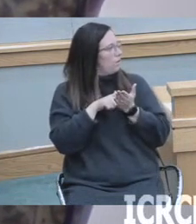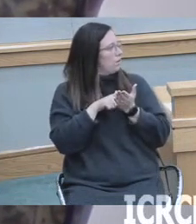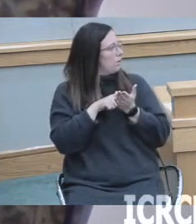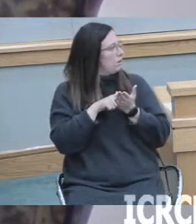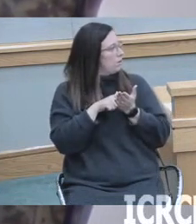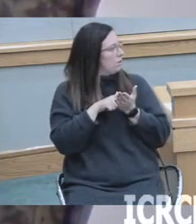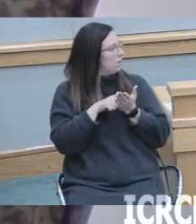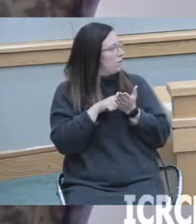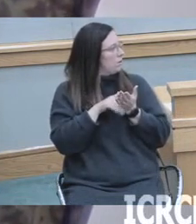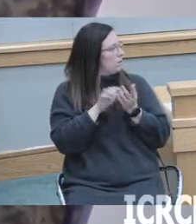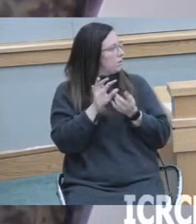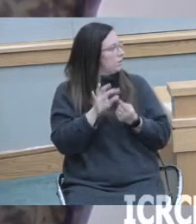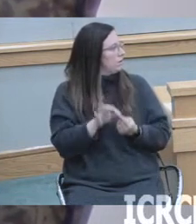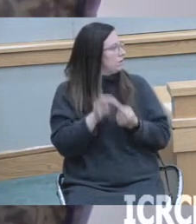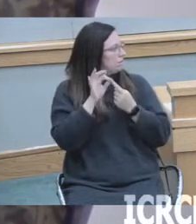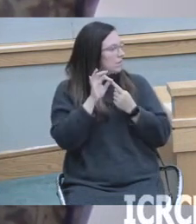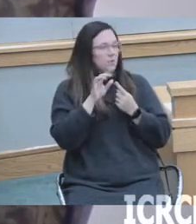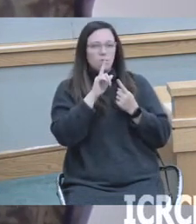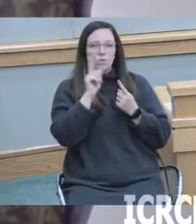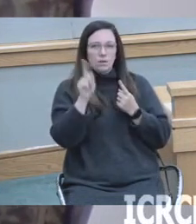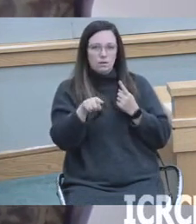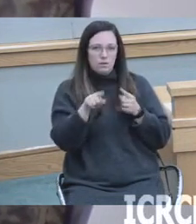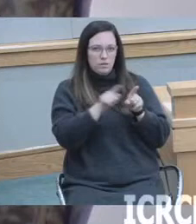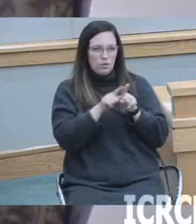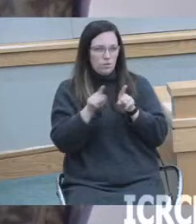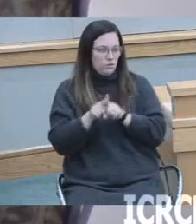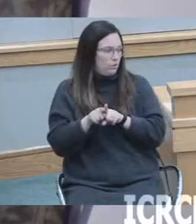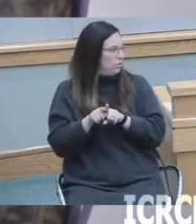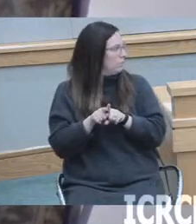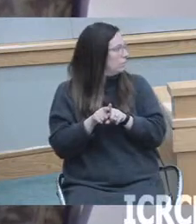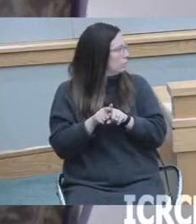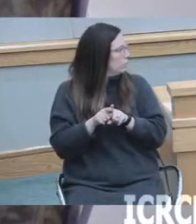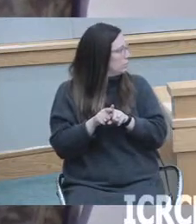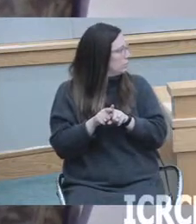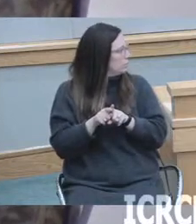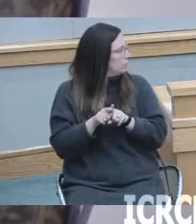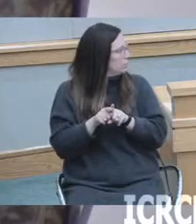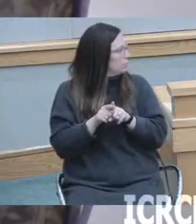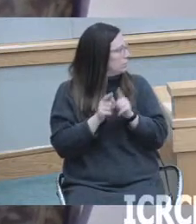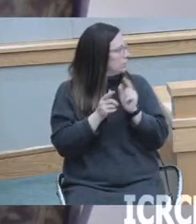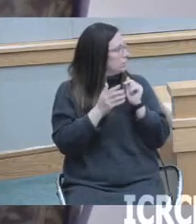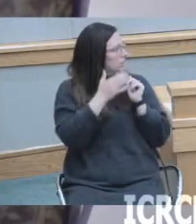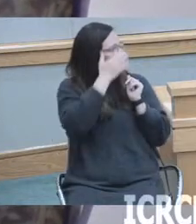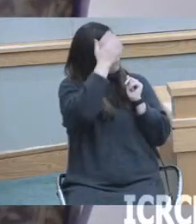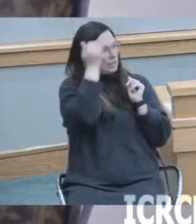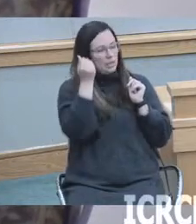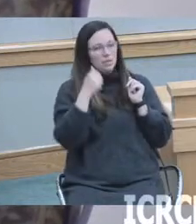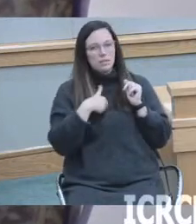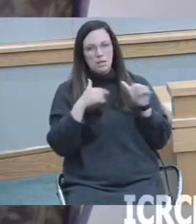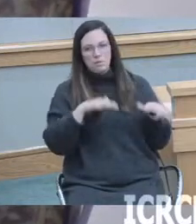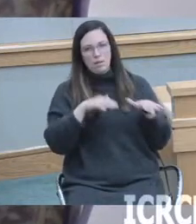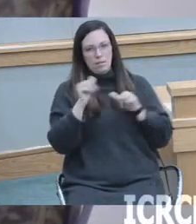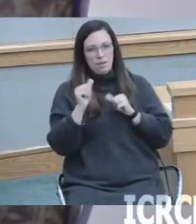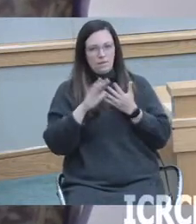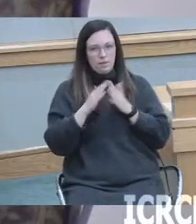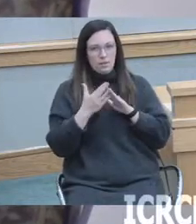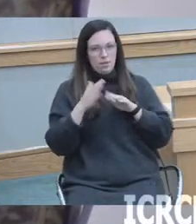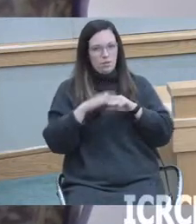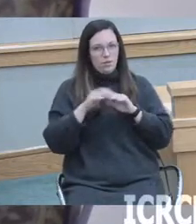a special ordinance also. And because I'm leaving town on the 6th of